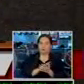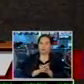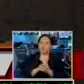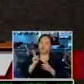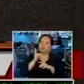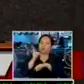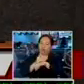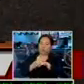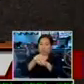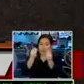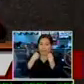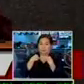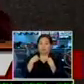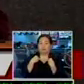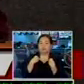task at hand